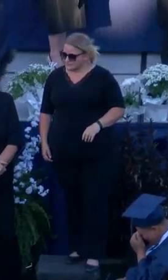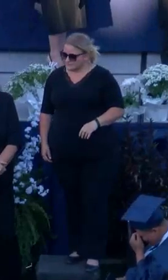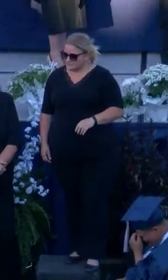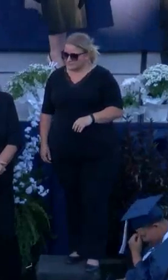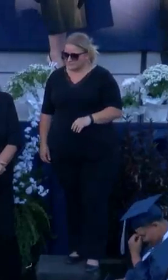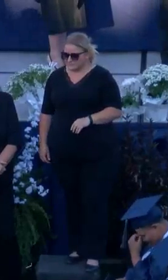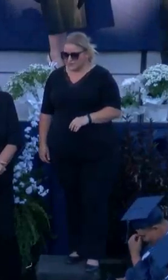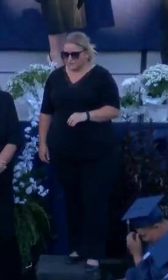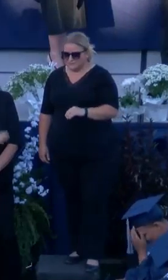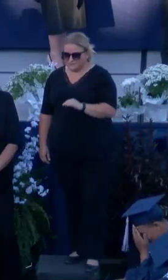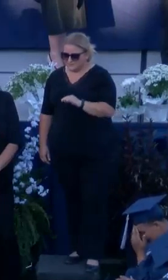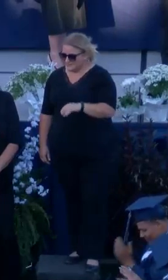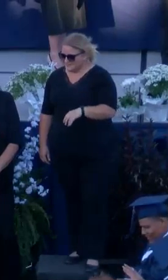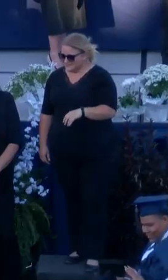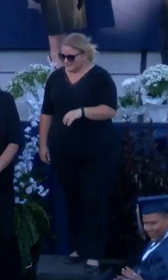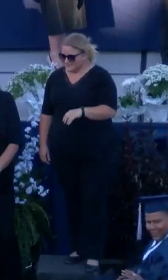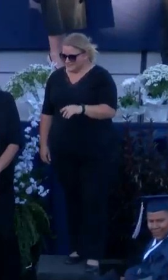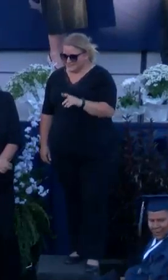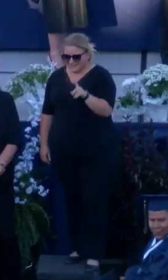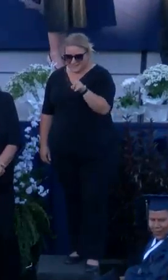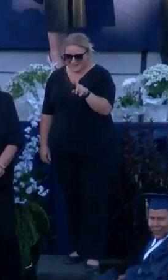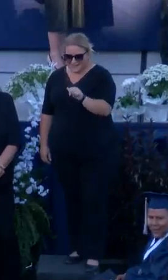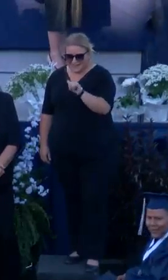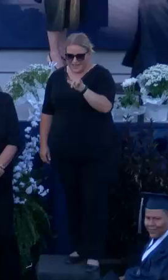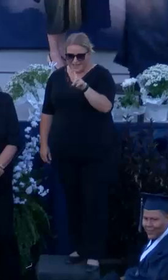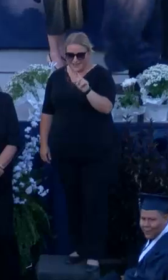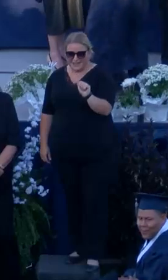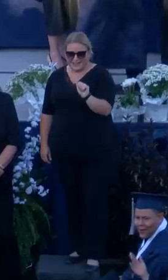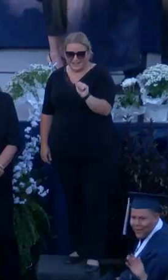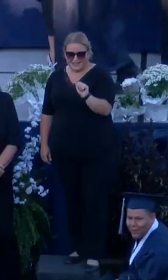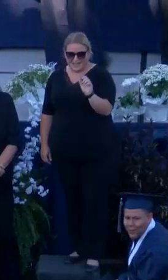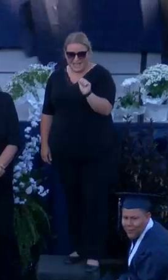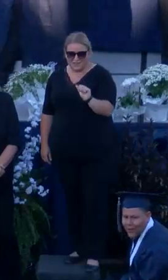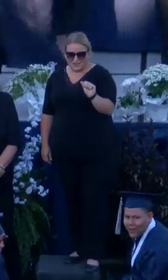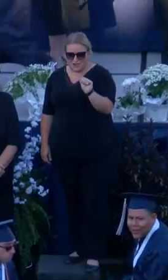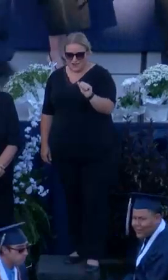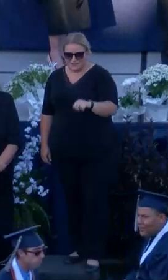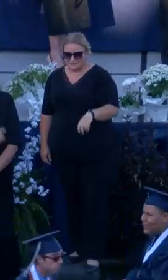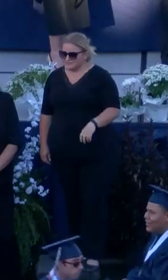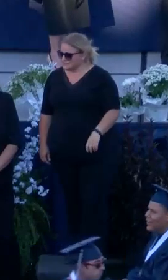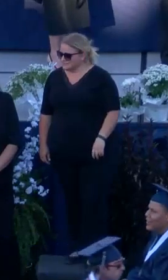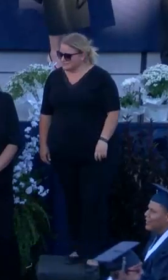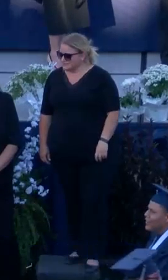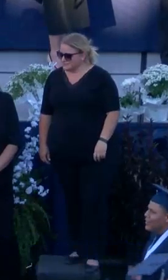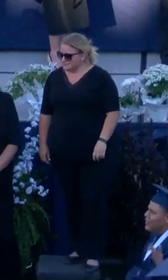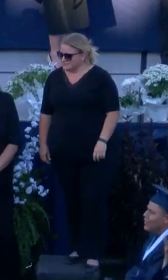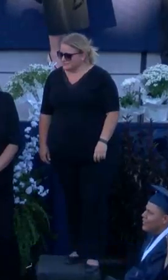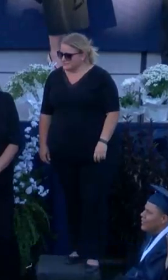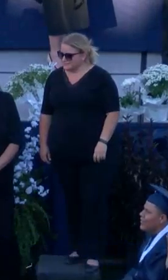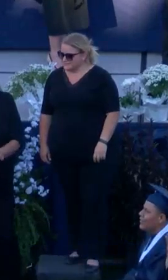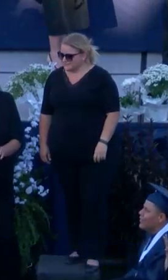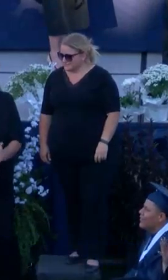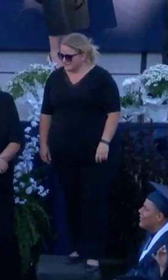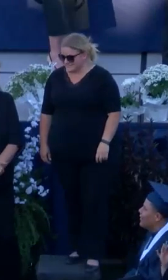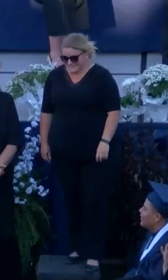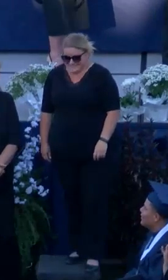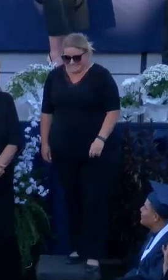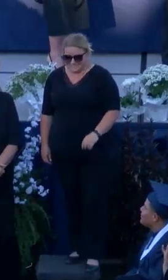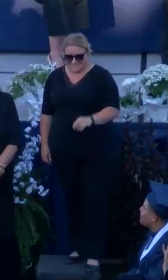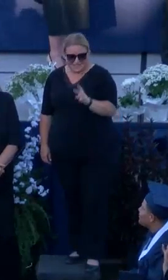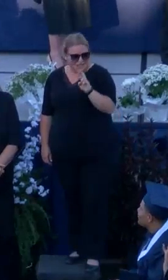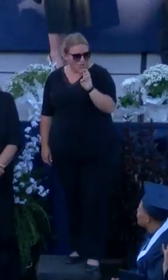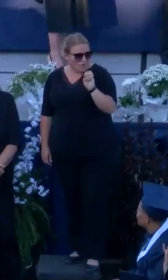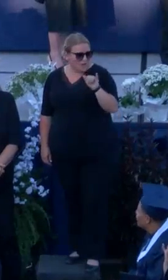Seeliger. Zeta Aguilar. David Avila Jr.